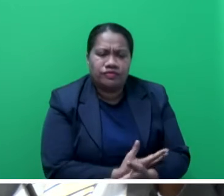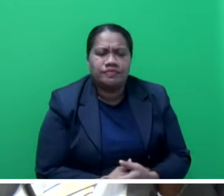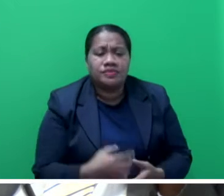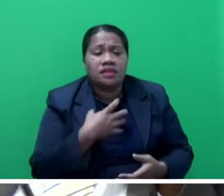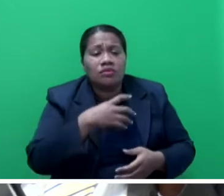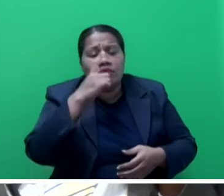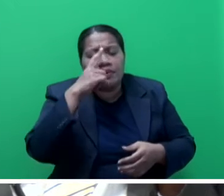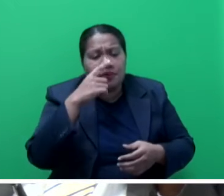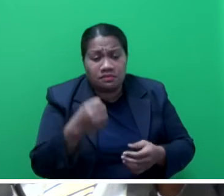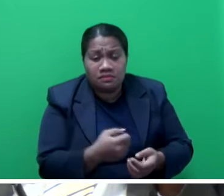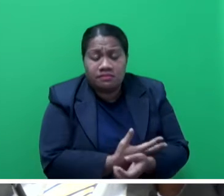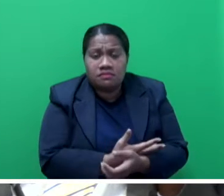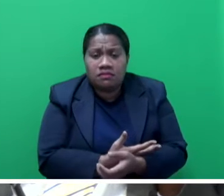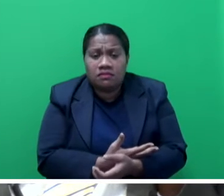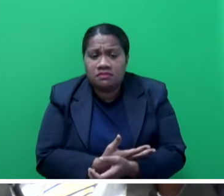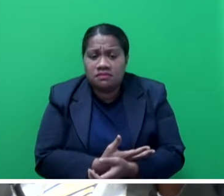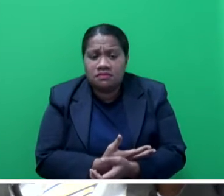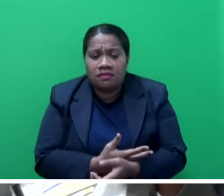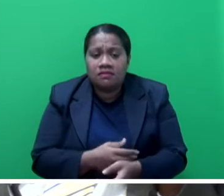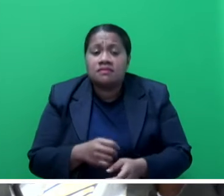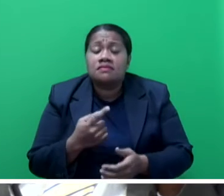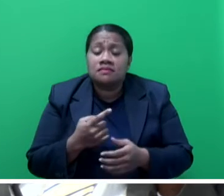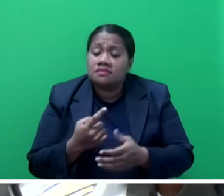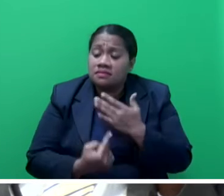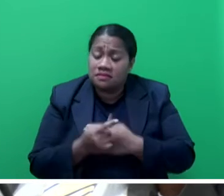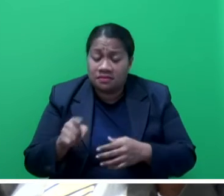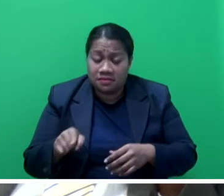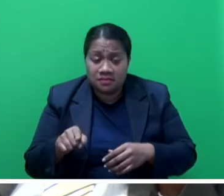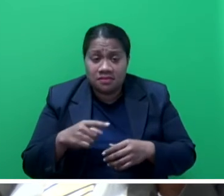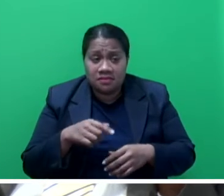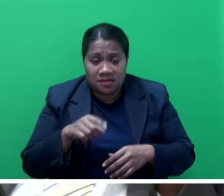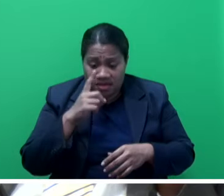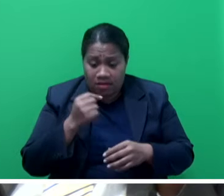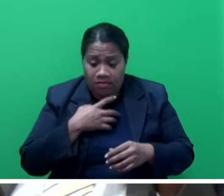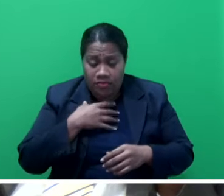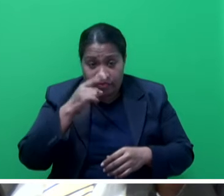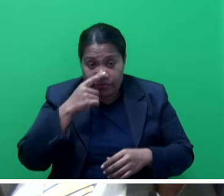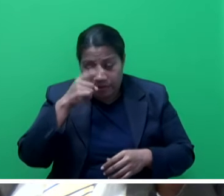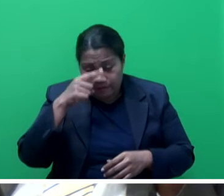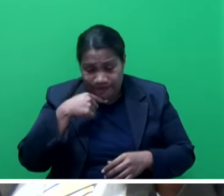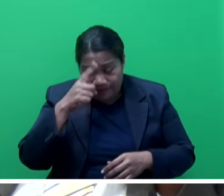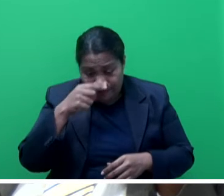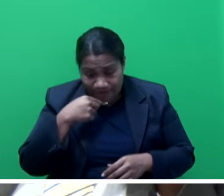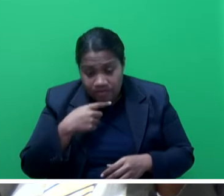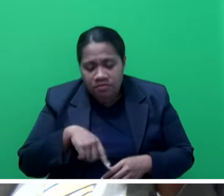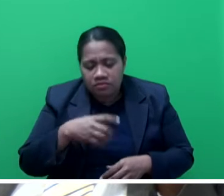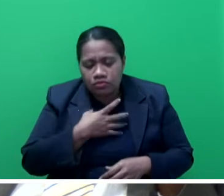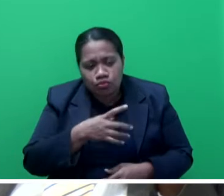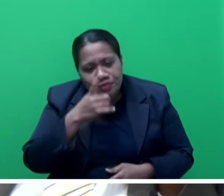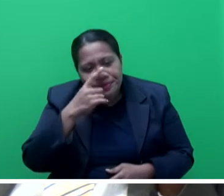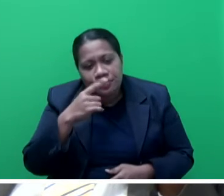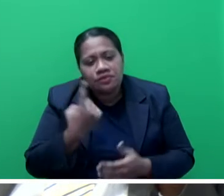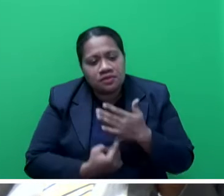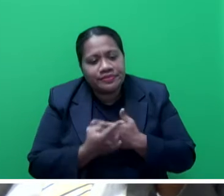get infected, the likelihood of more people being very sick is higher, and the likelihood of more people dying is higher. The